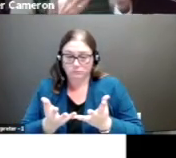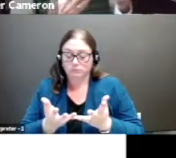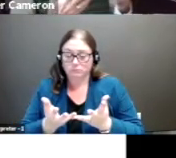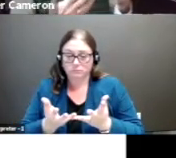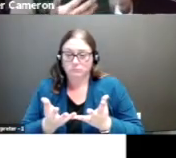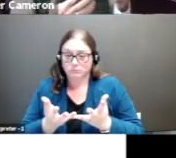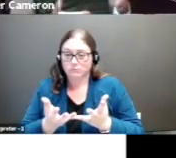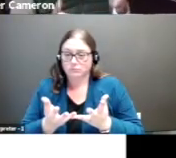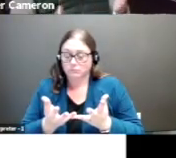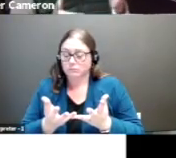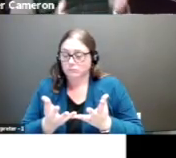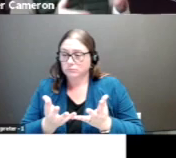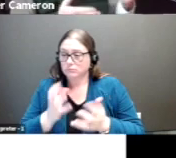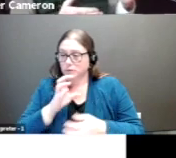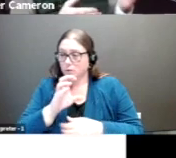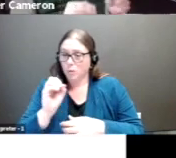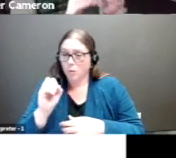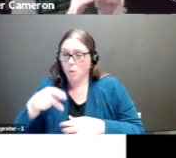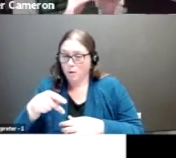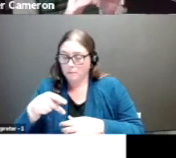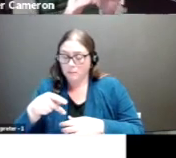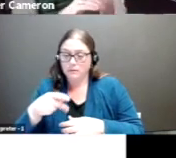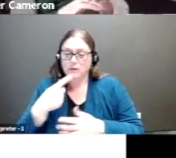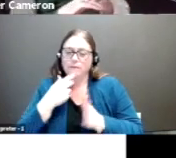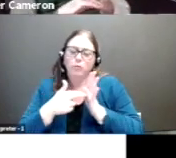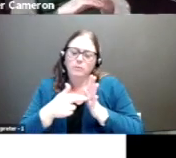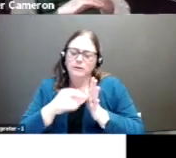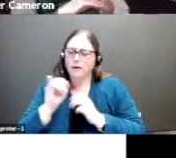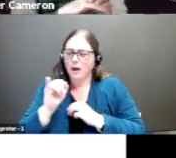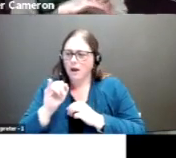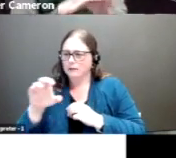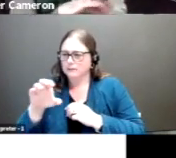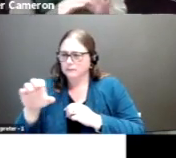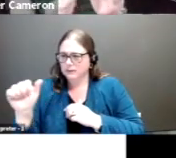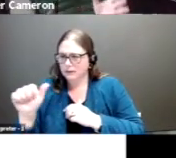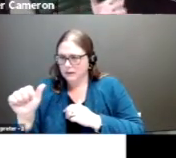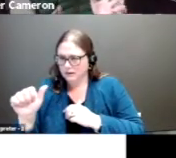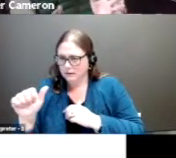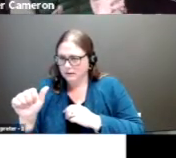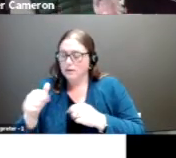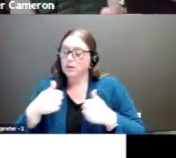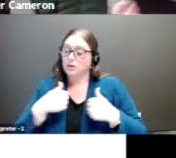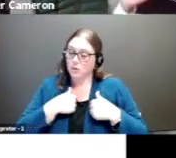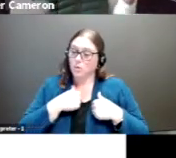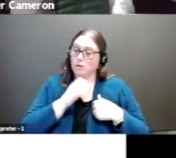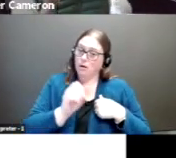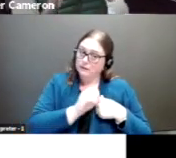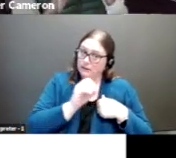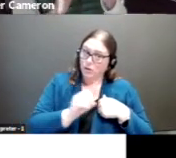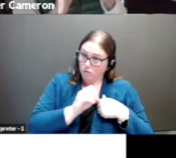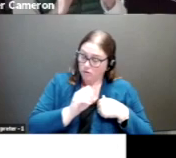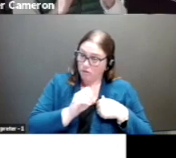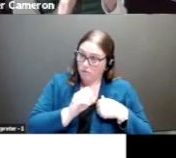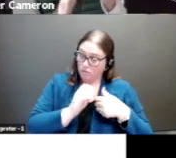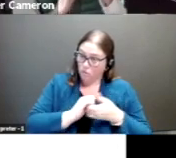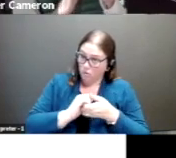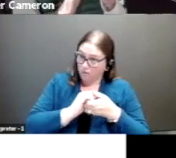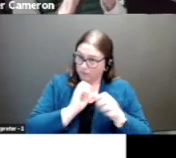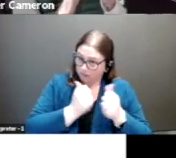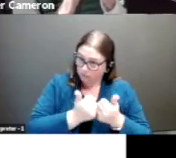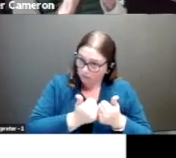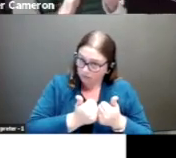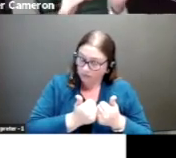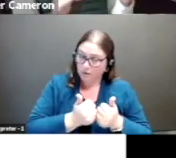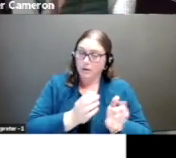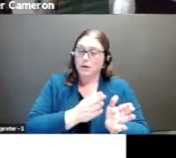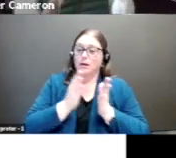there are representatives on the ICA. So we're Ontario Cooperative Association. There's the Cooperatives and Mutuals